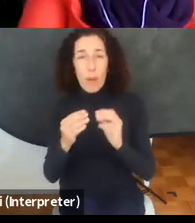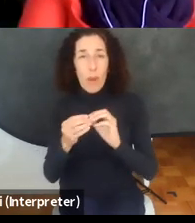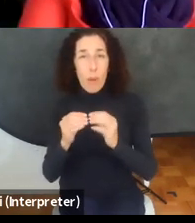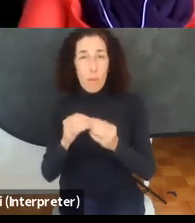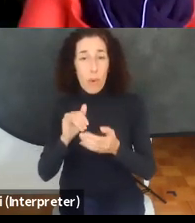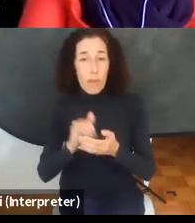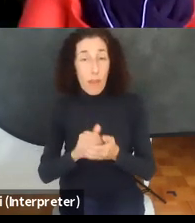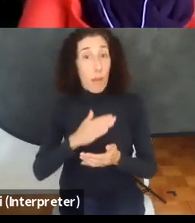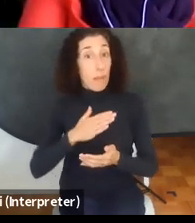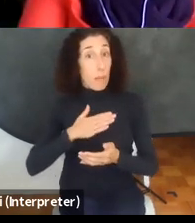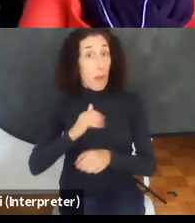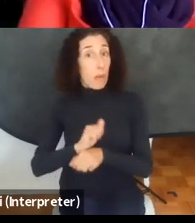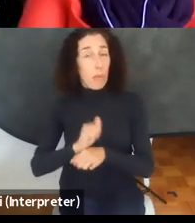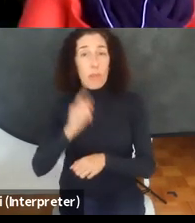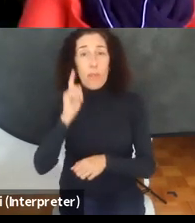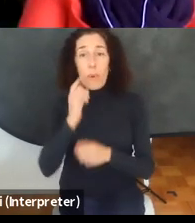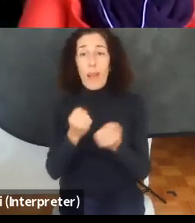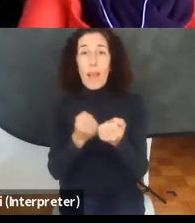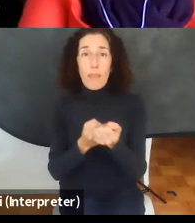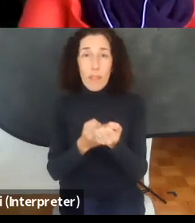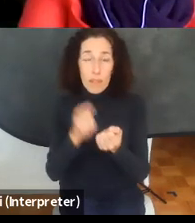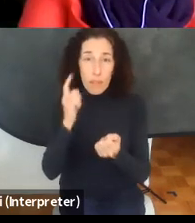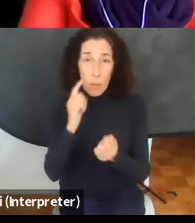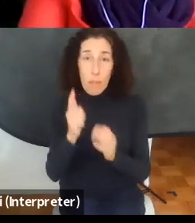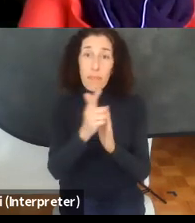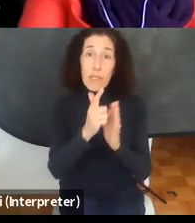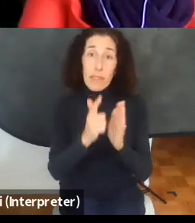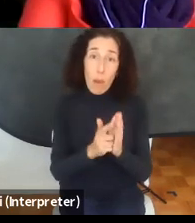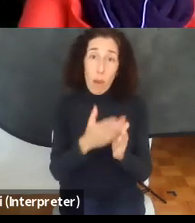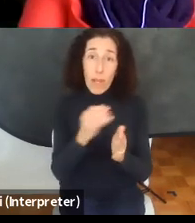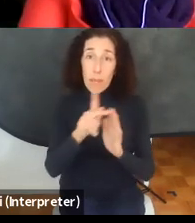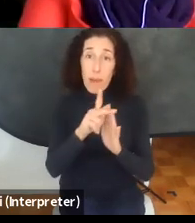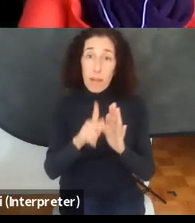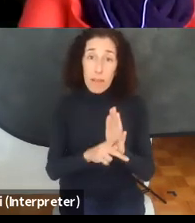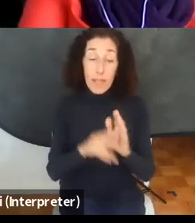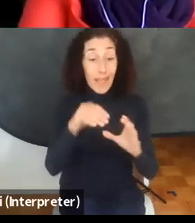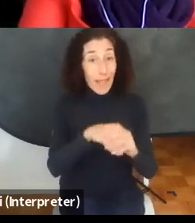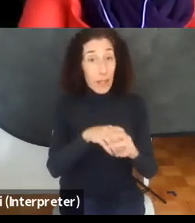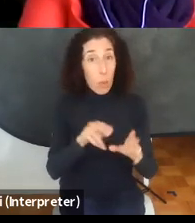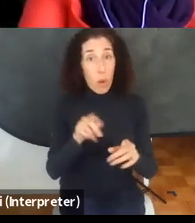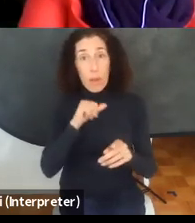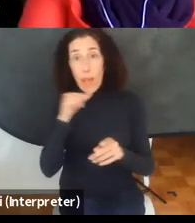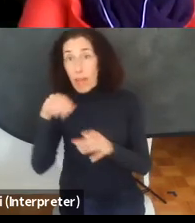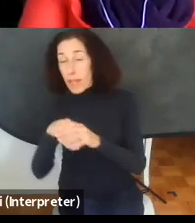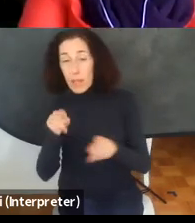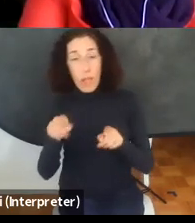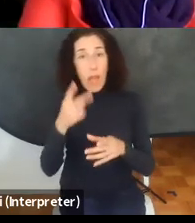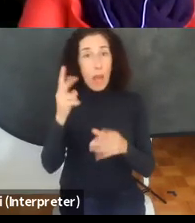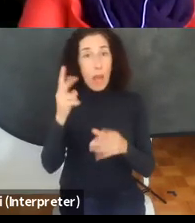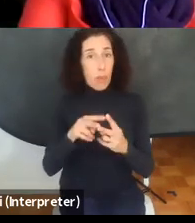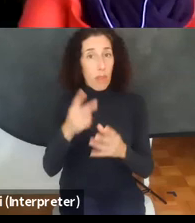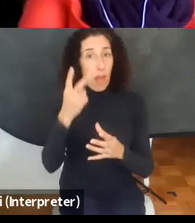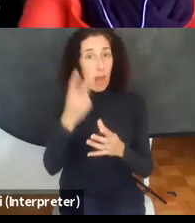advocacy, whether in the realm of law and policy or outside the realm of law and policy, is to ask, how can your organization